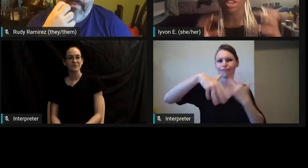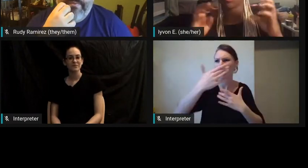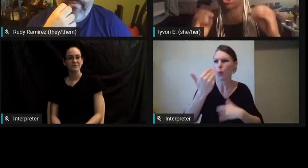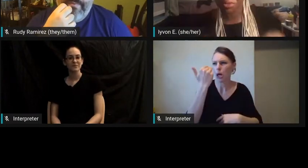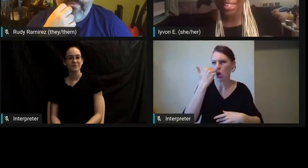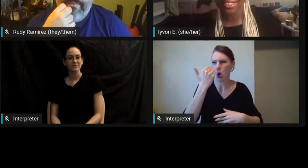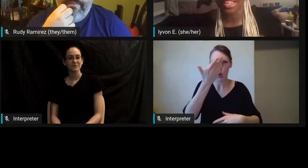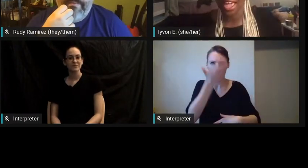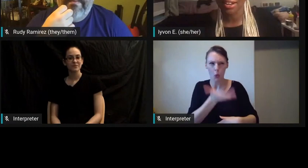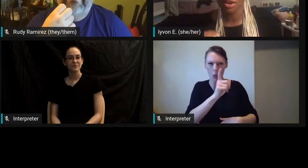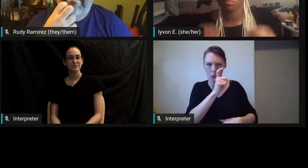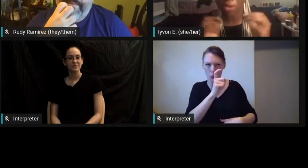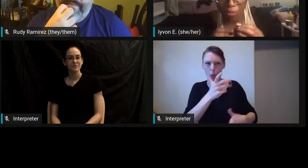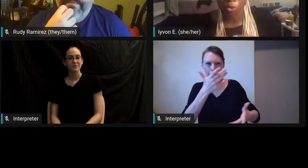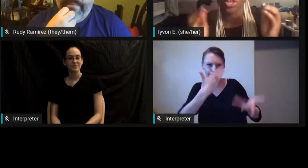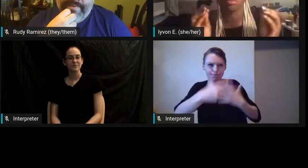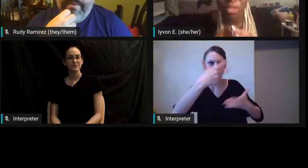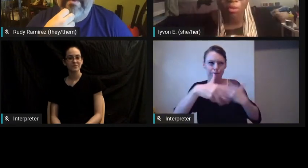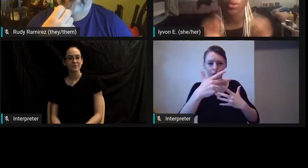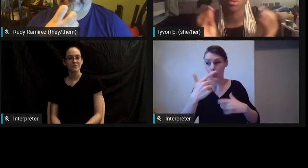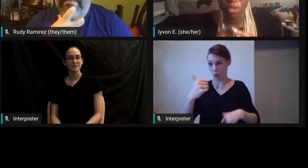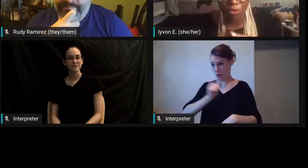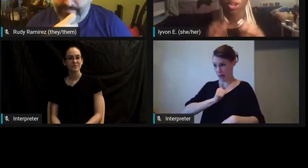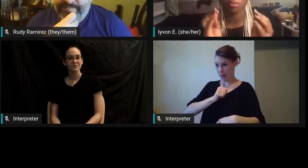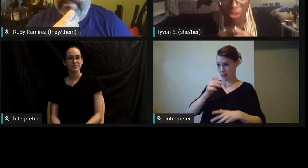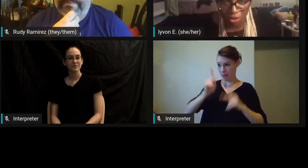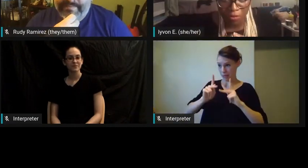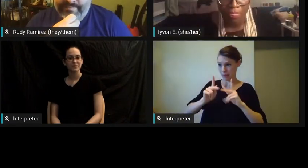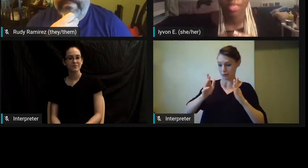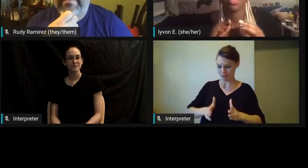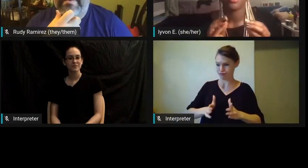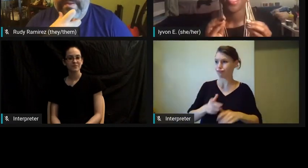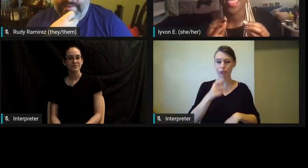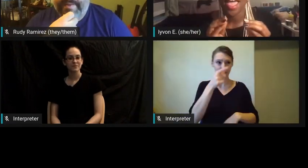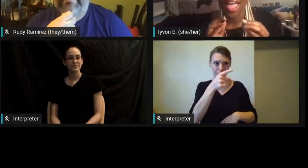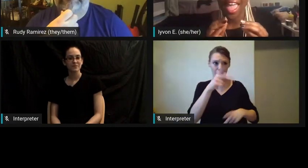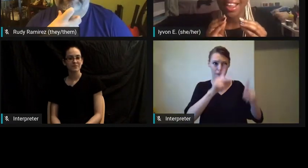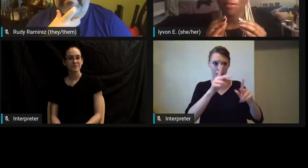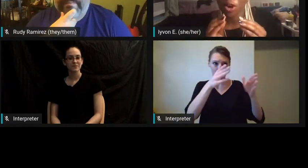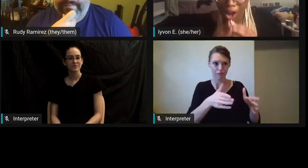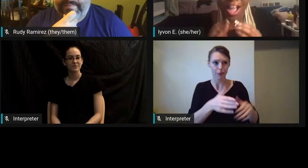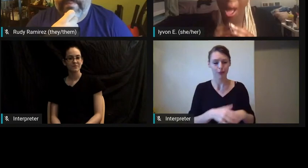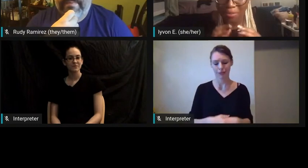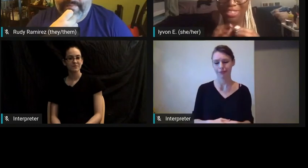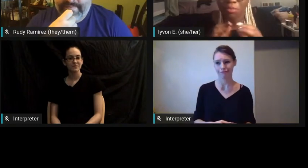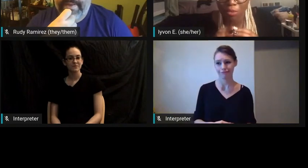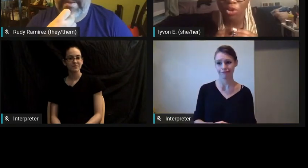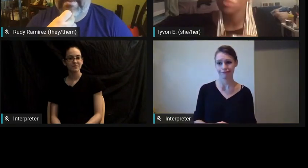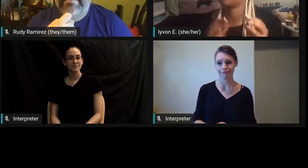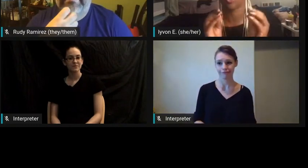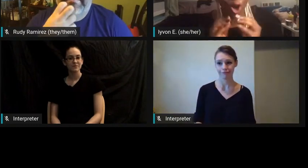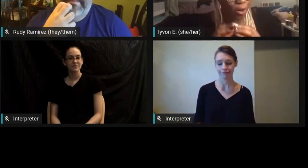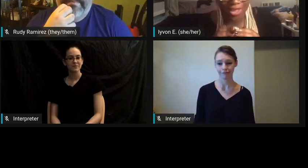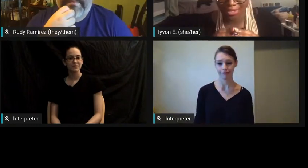people. Like, because really in the end, people. We are people, we are people, we are people. And if we're all competent